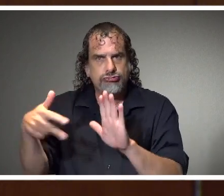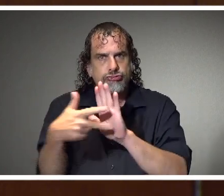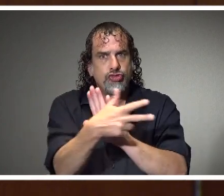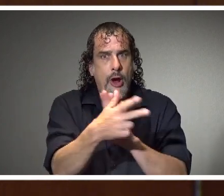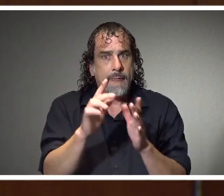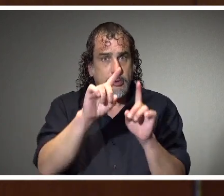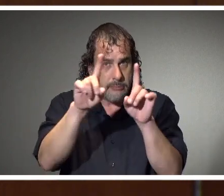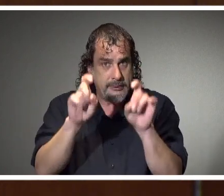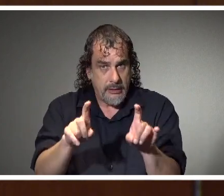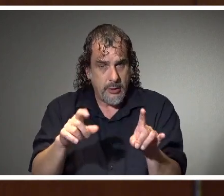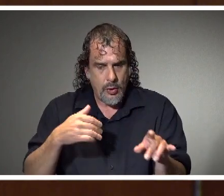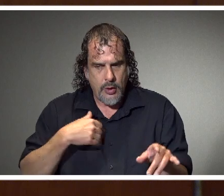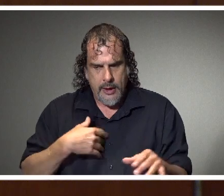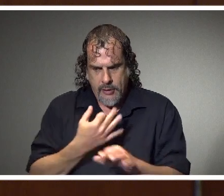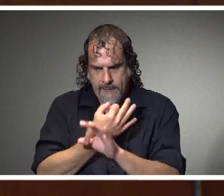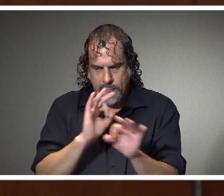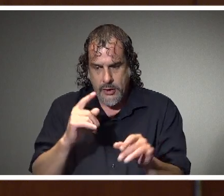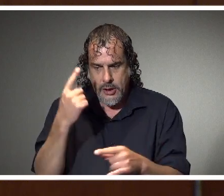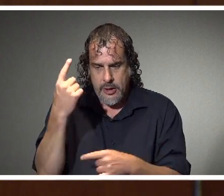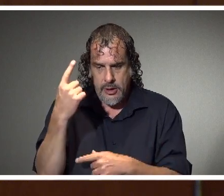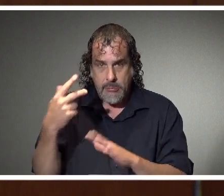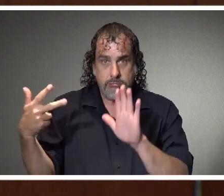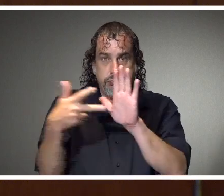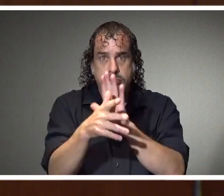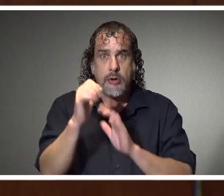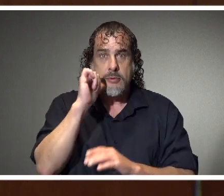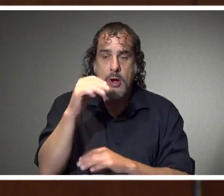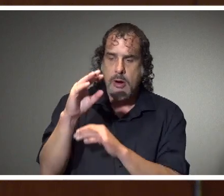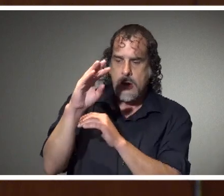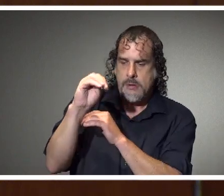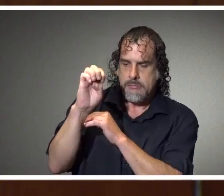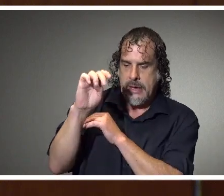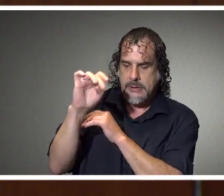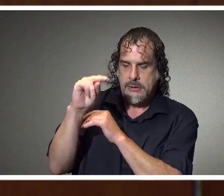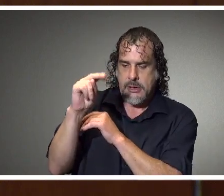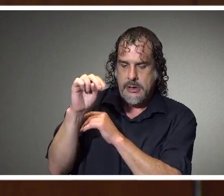do have a free drive-in clinic tomorrow in Mendenhall at the